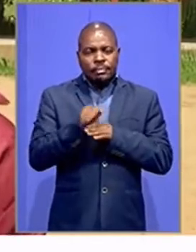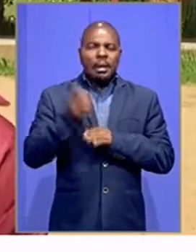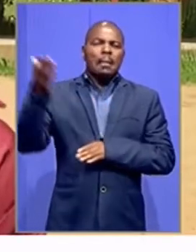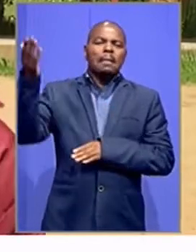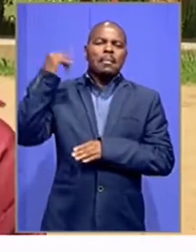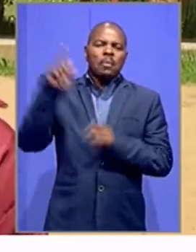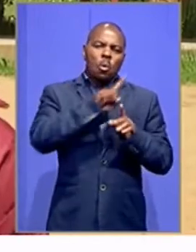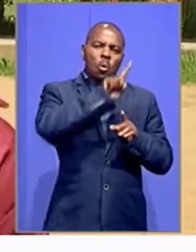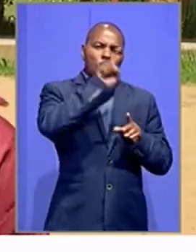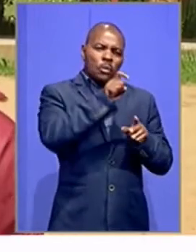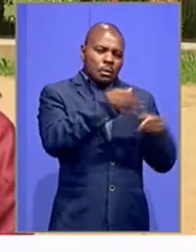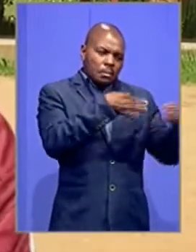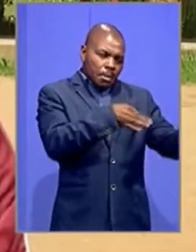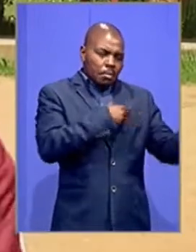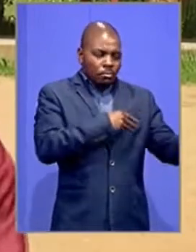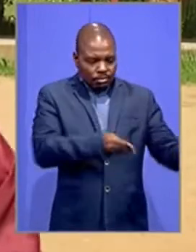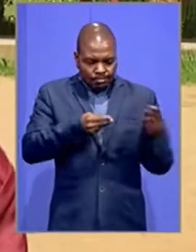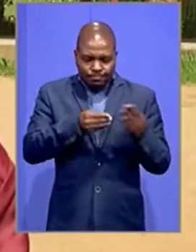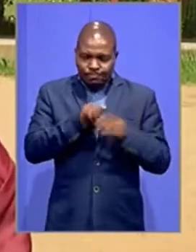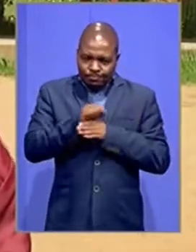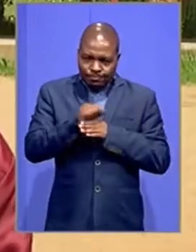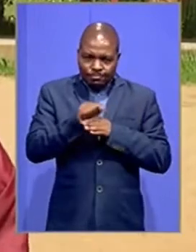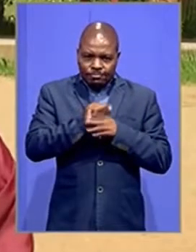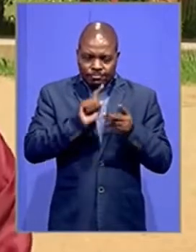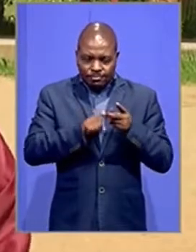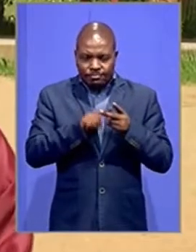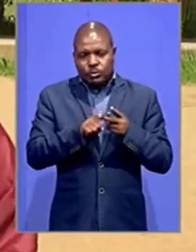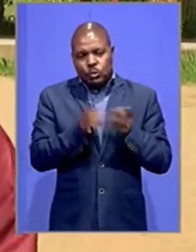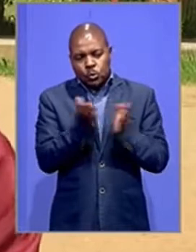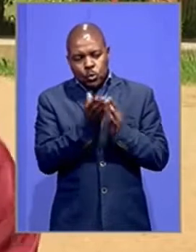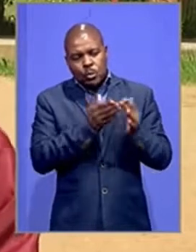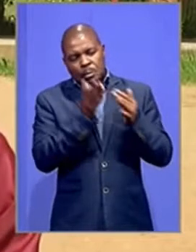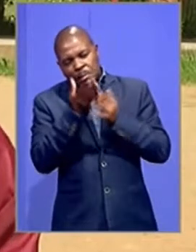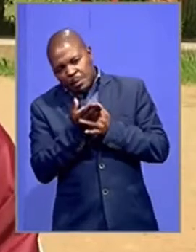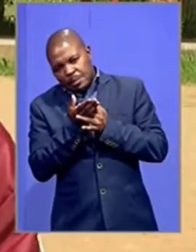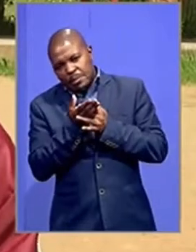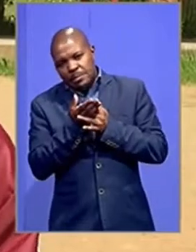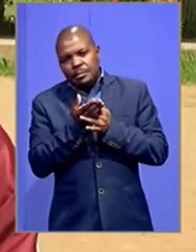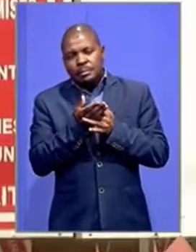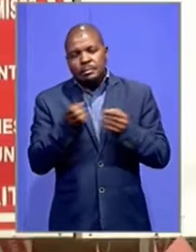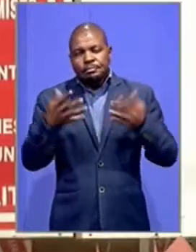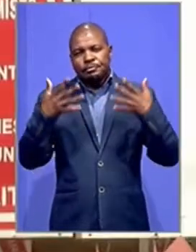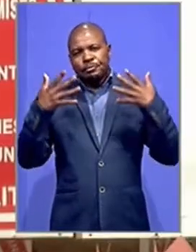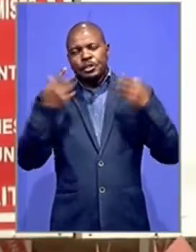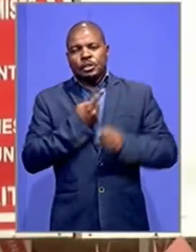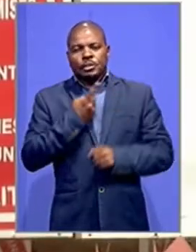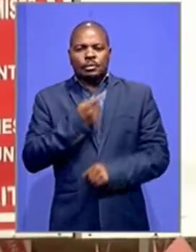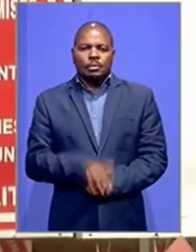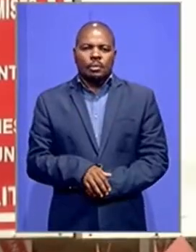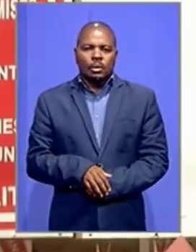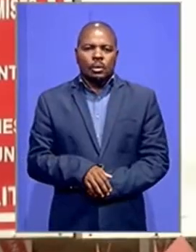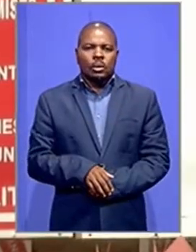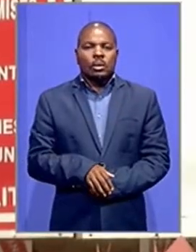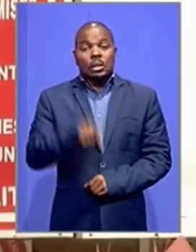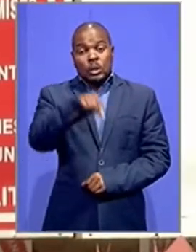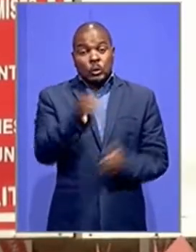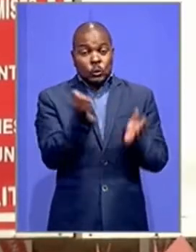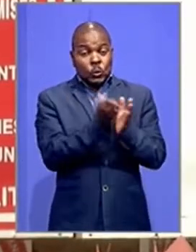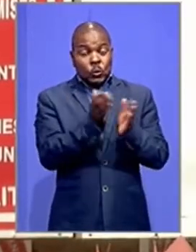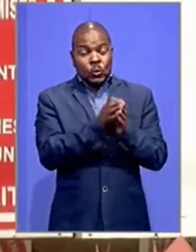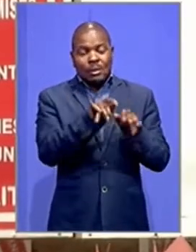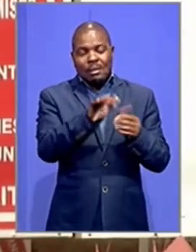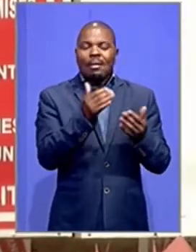papers, and also just taking a break from school just to refresh my mind. Kwa sekolong sa Tsholohelo ba itumeletse